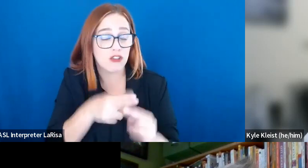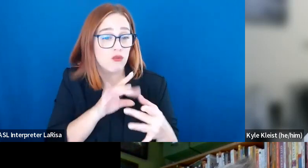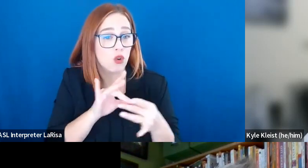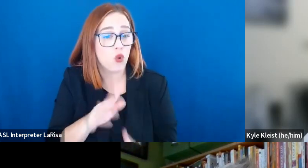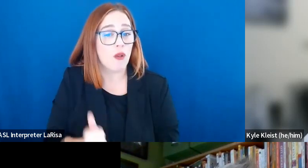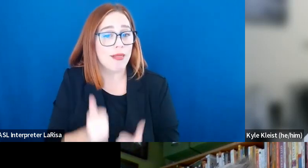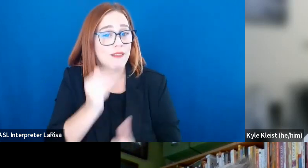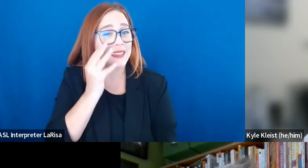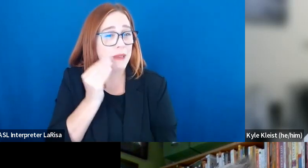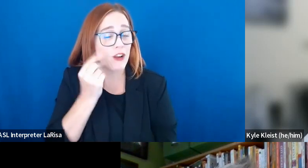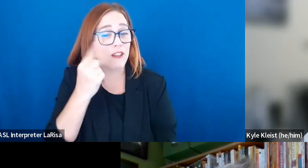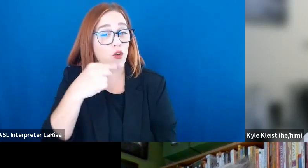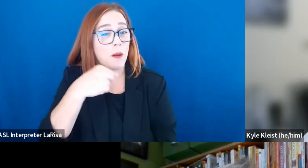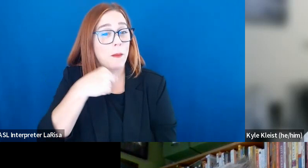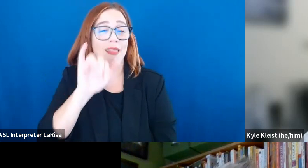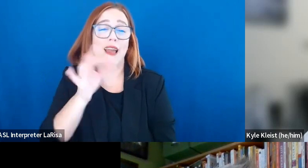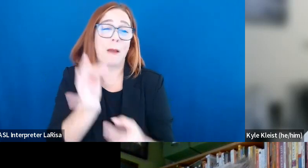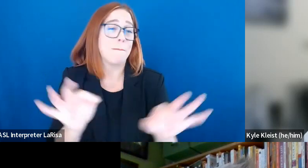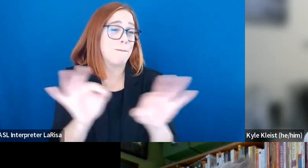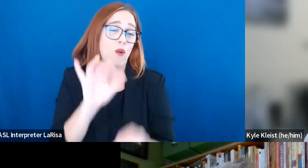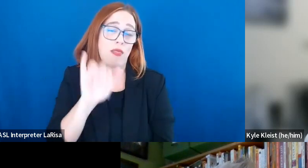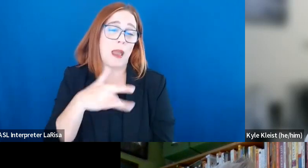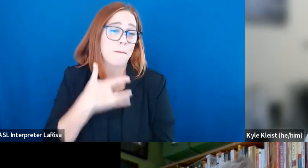is a lot of what peer support is all about.